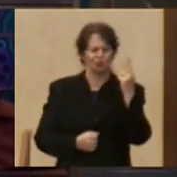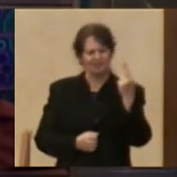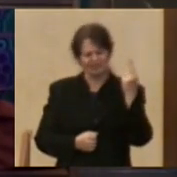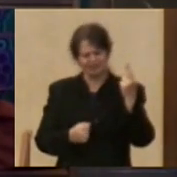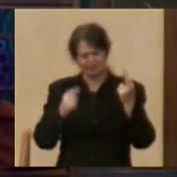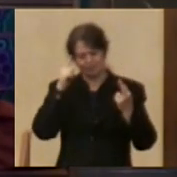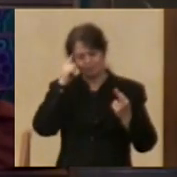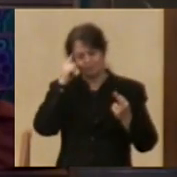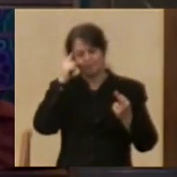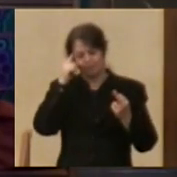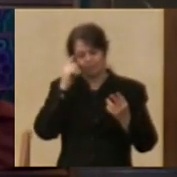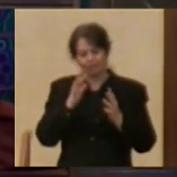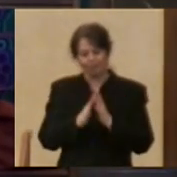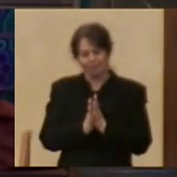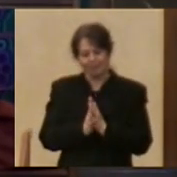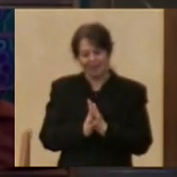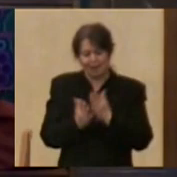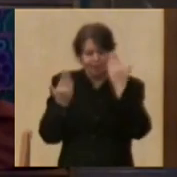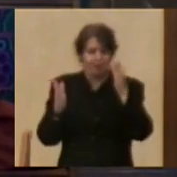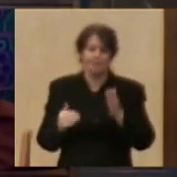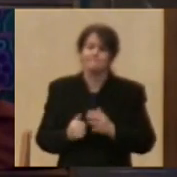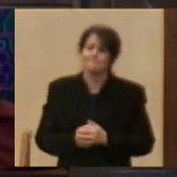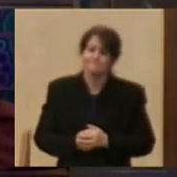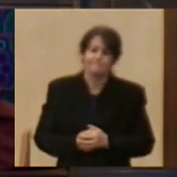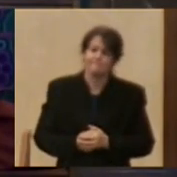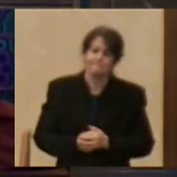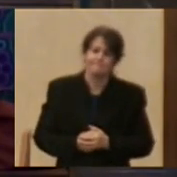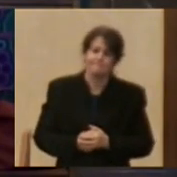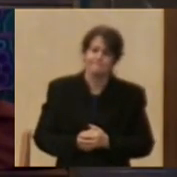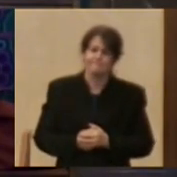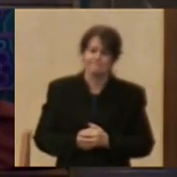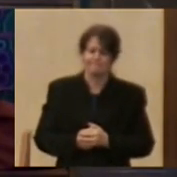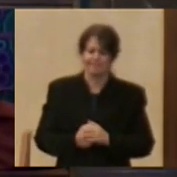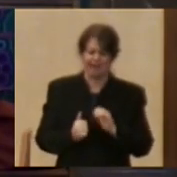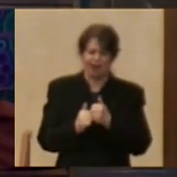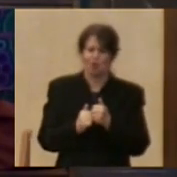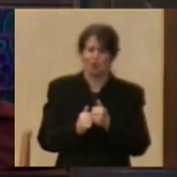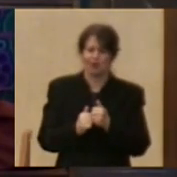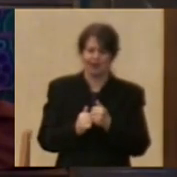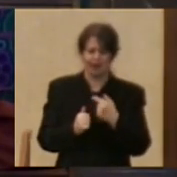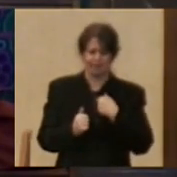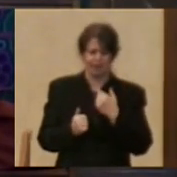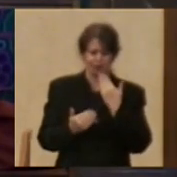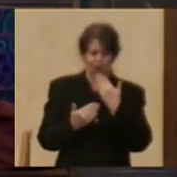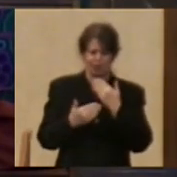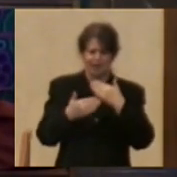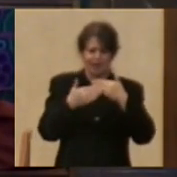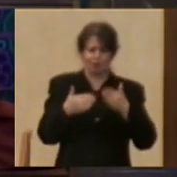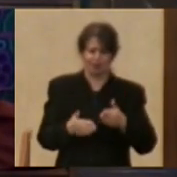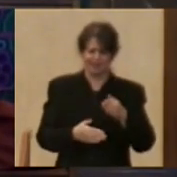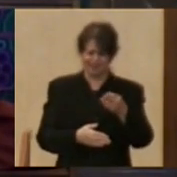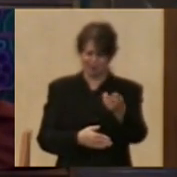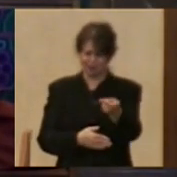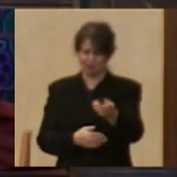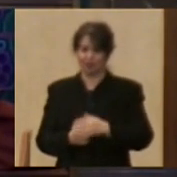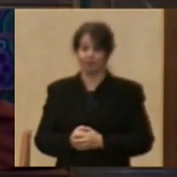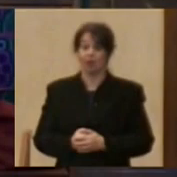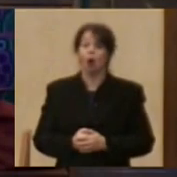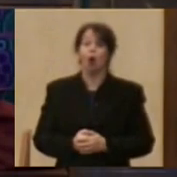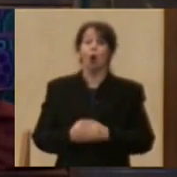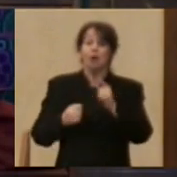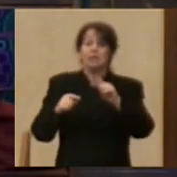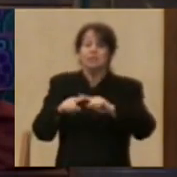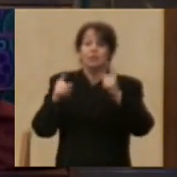yeah, I don't know. I don't know how to be neighbor to them. Oh, that was another